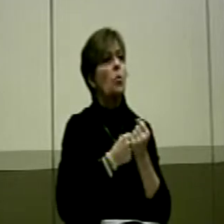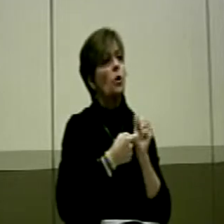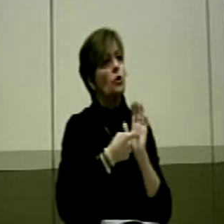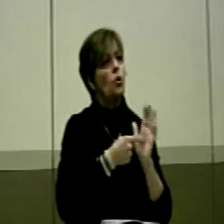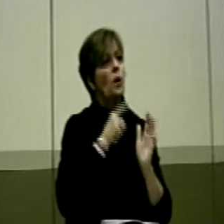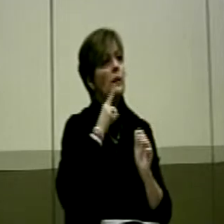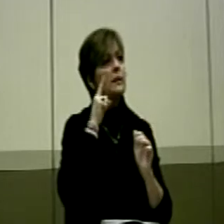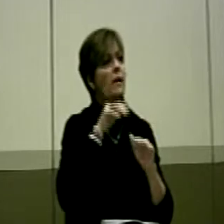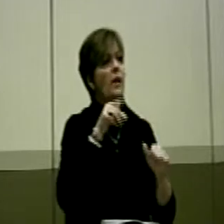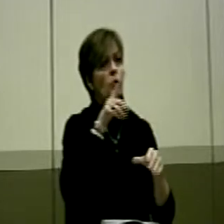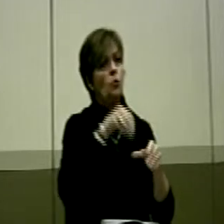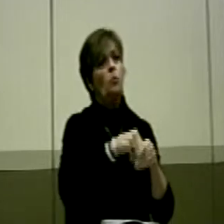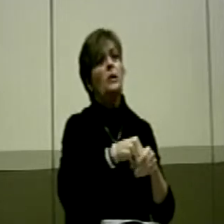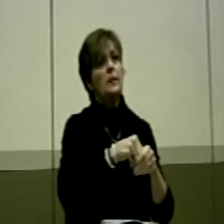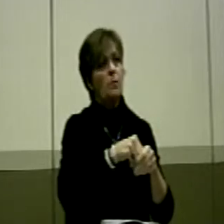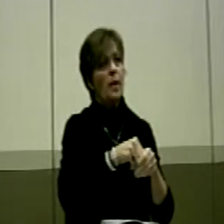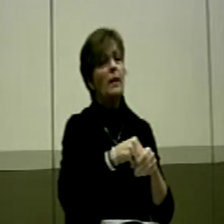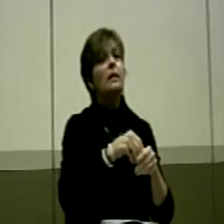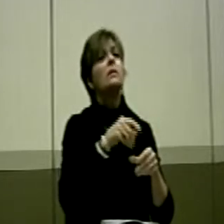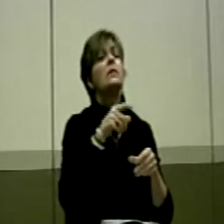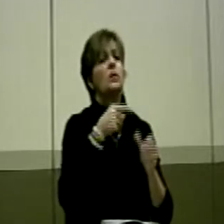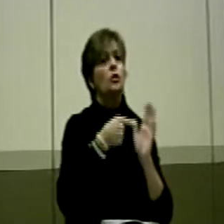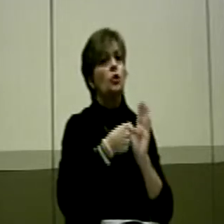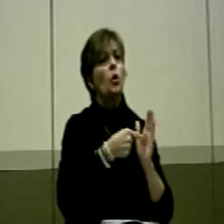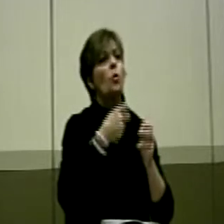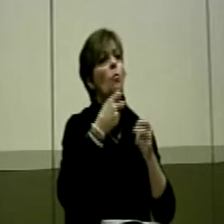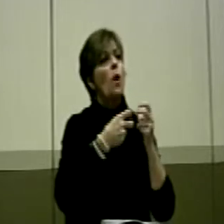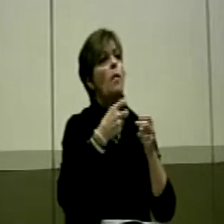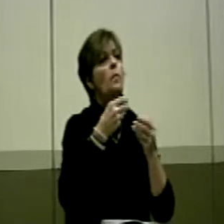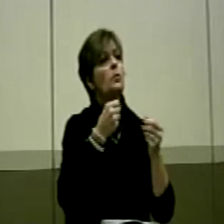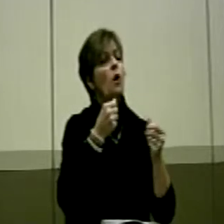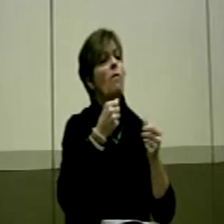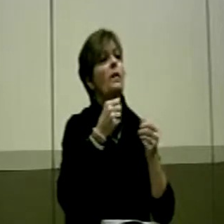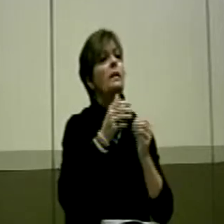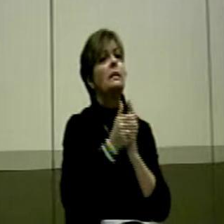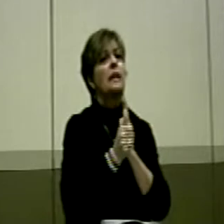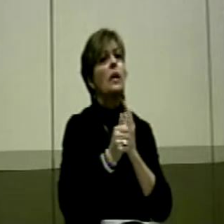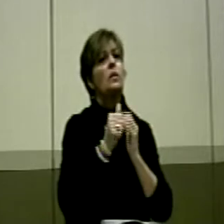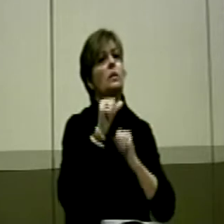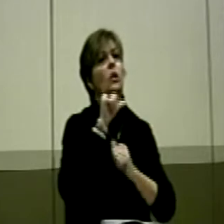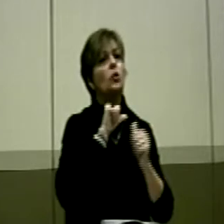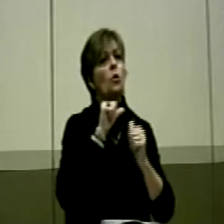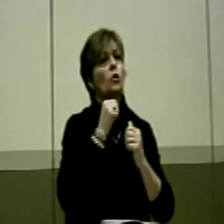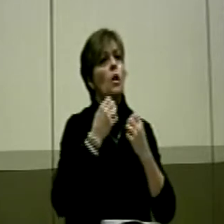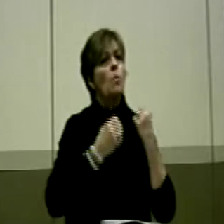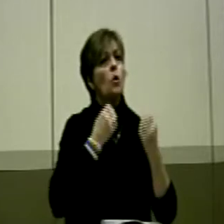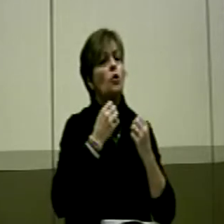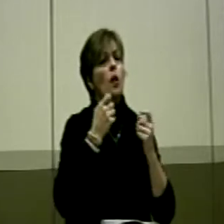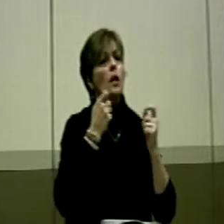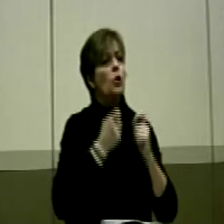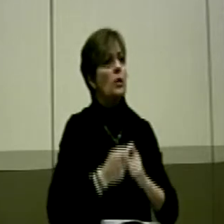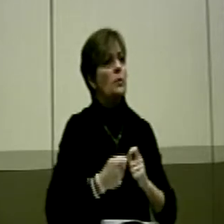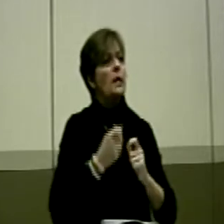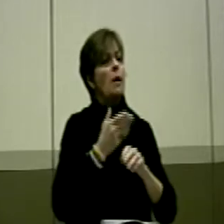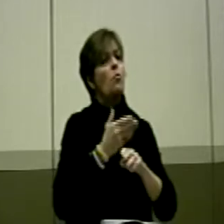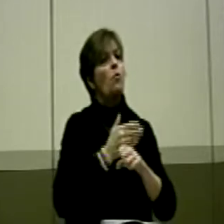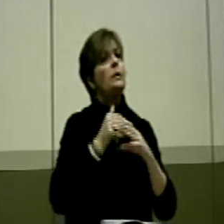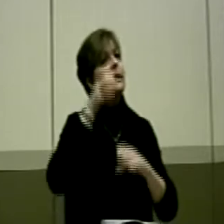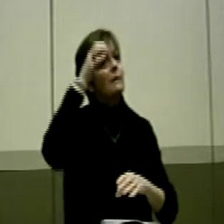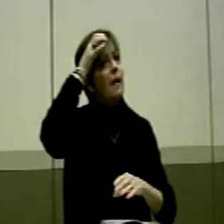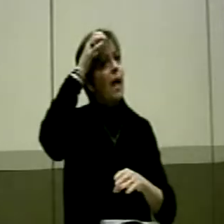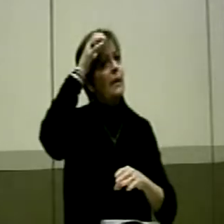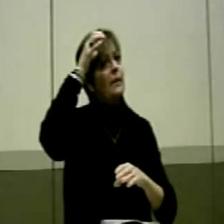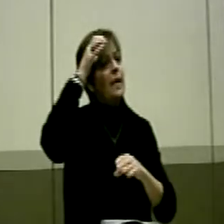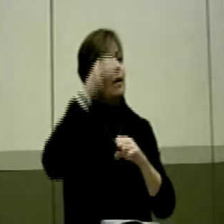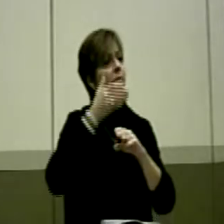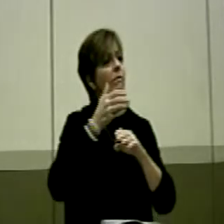better problem-solving skills, social and emotional adjustment, and improvements in cognitive functioning. Because you see how like social, behavioral, and